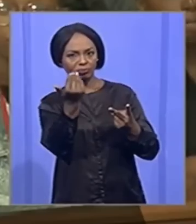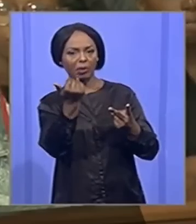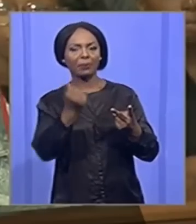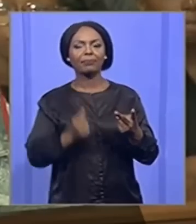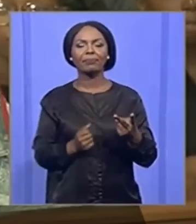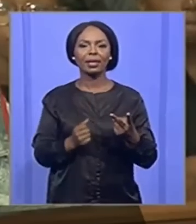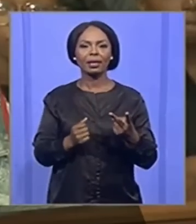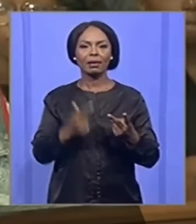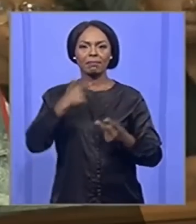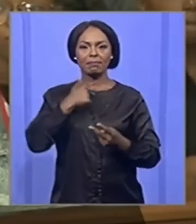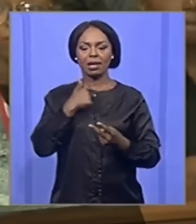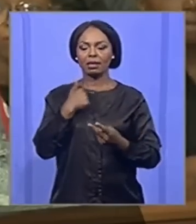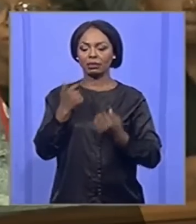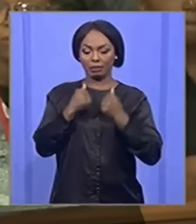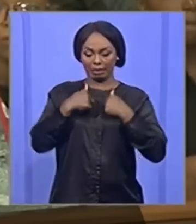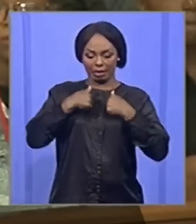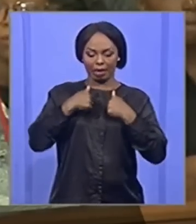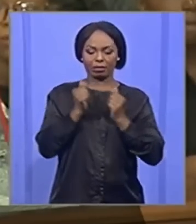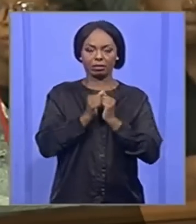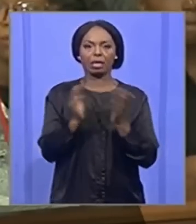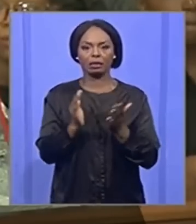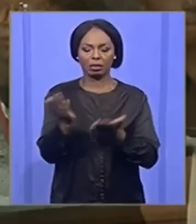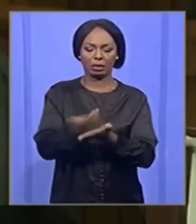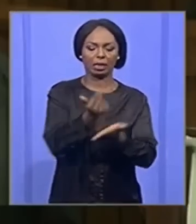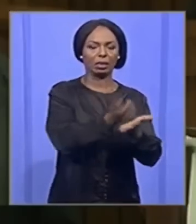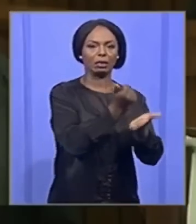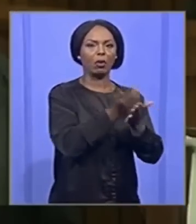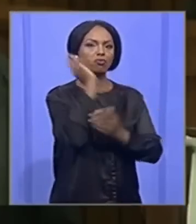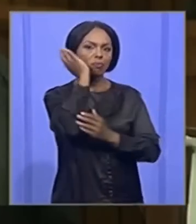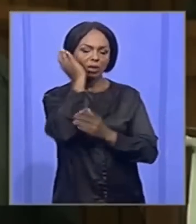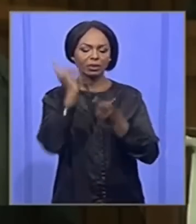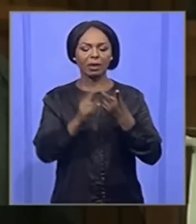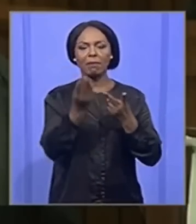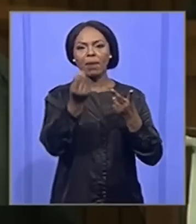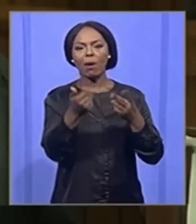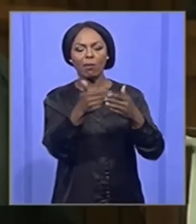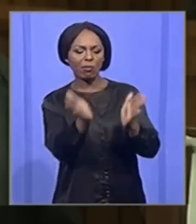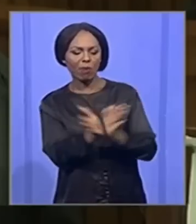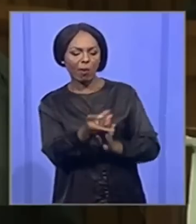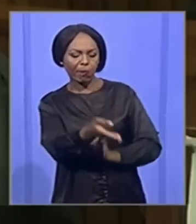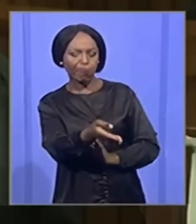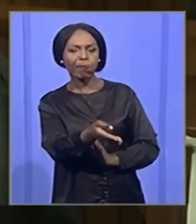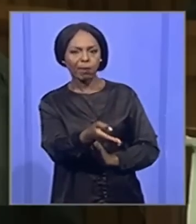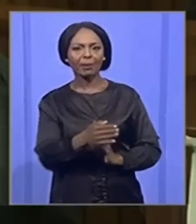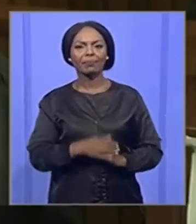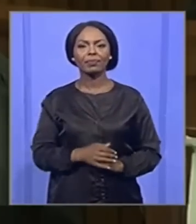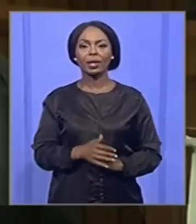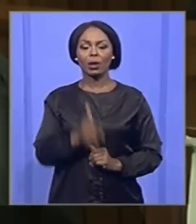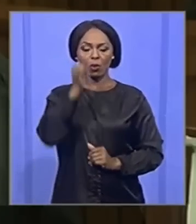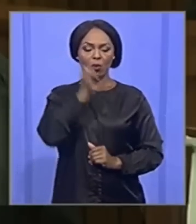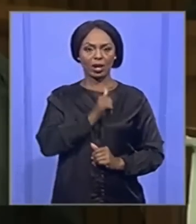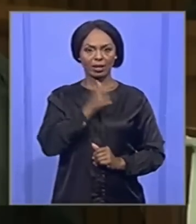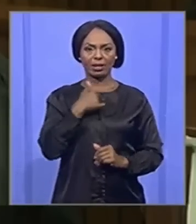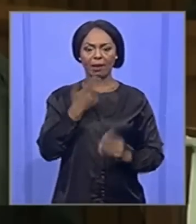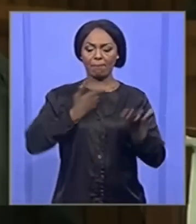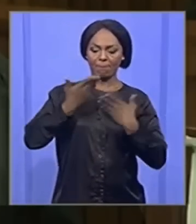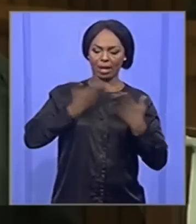I started collecting cell phones and cash that was in the container. While I was still busy,